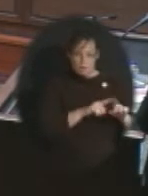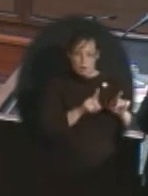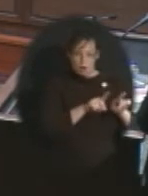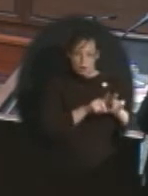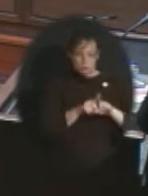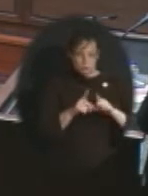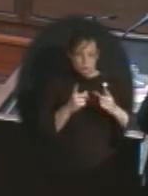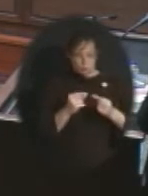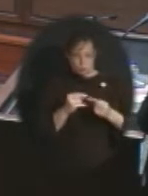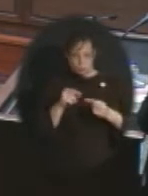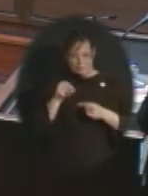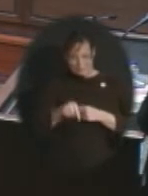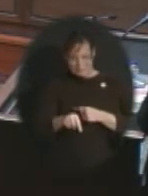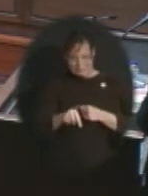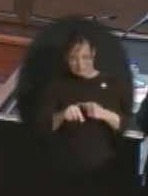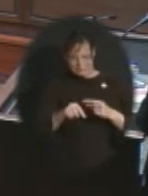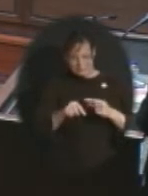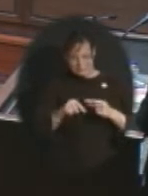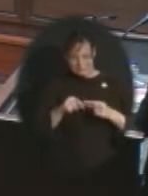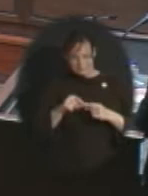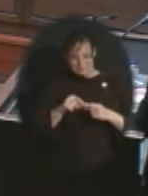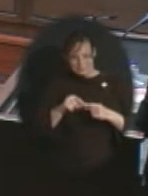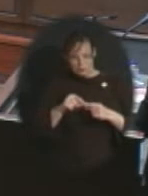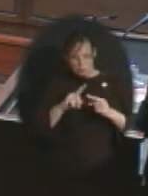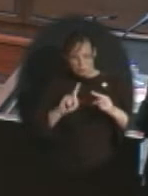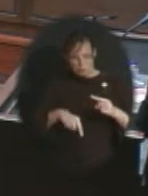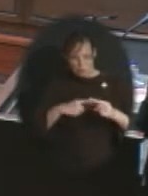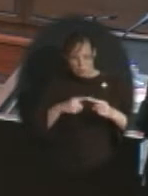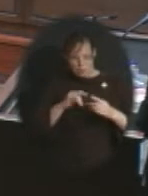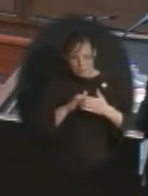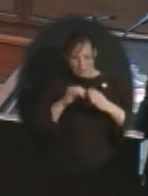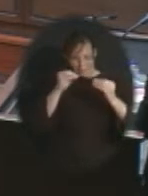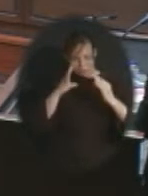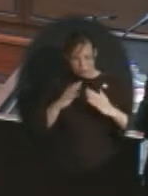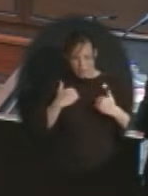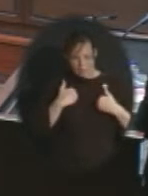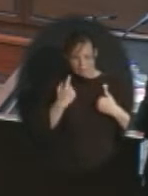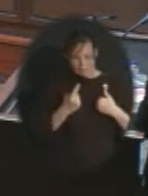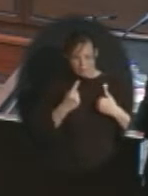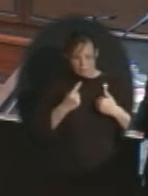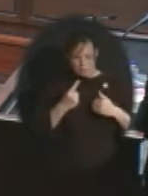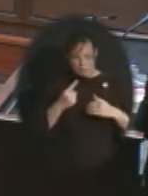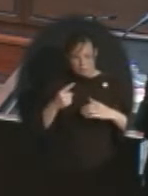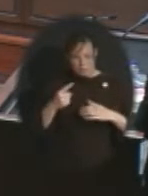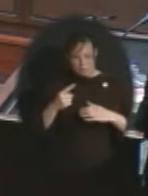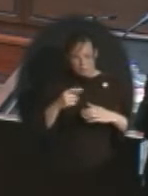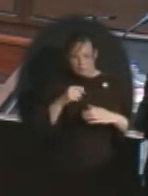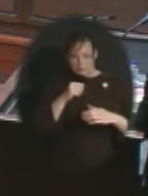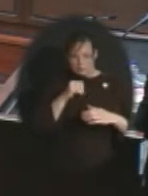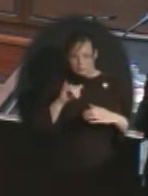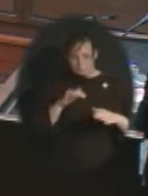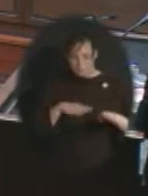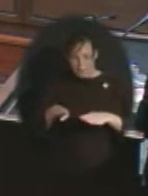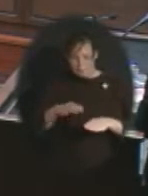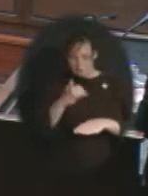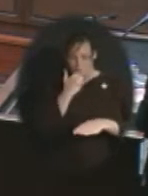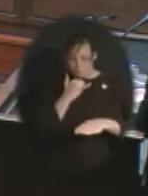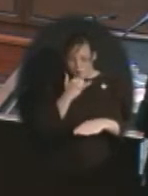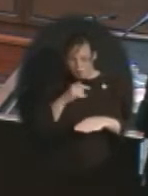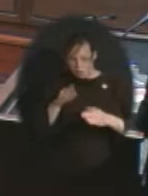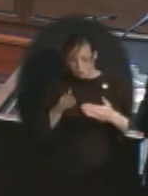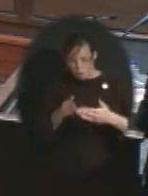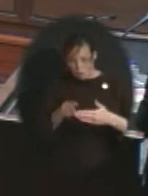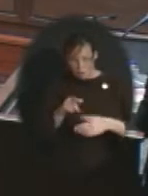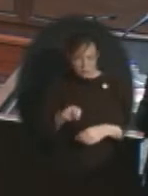do this when she or he's got, somebody acting up over in the corner here, where Johnny over here is just doing a great job,